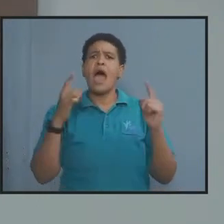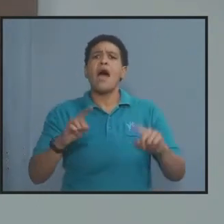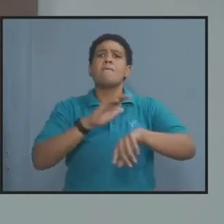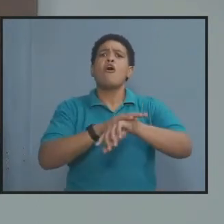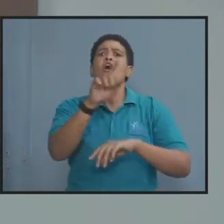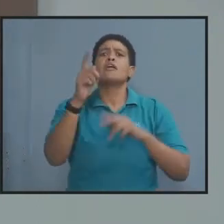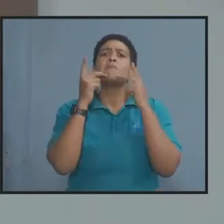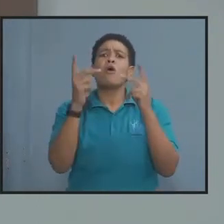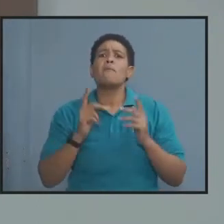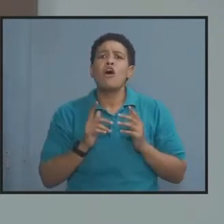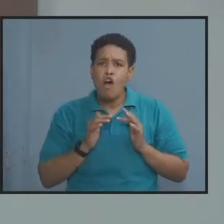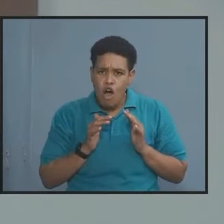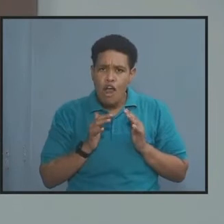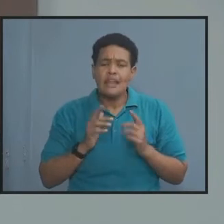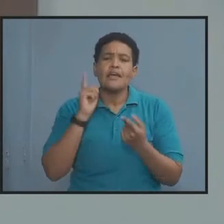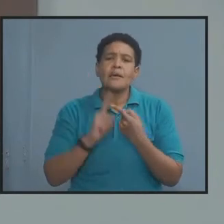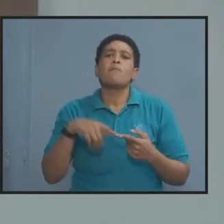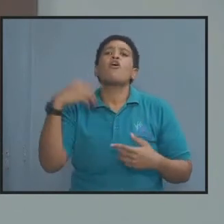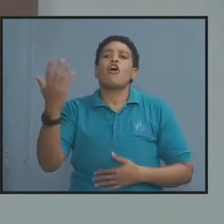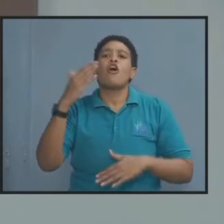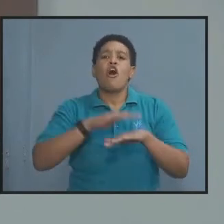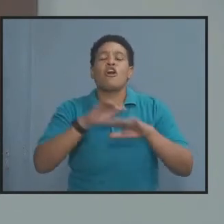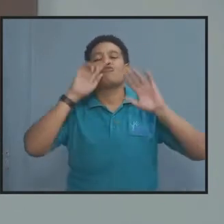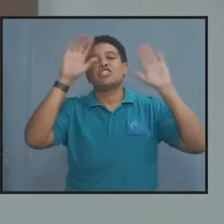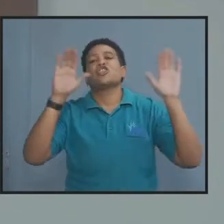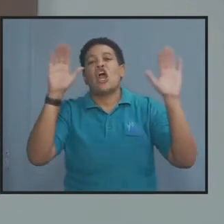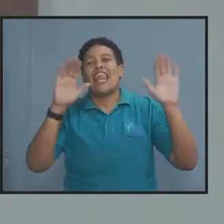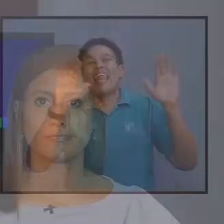public holidays and on Sundays.